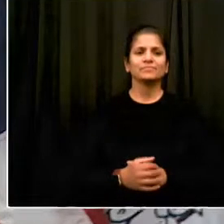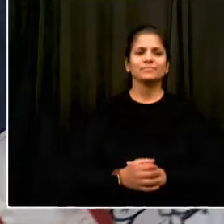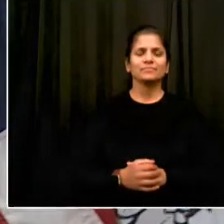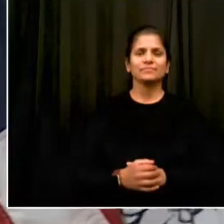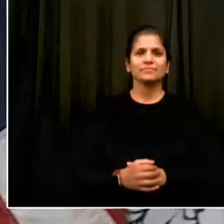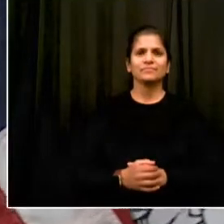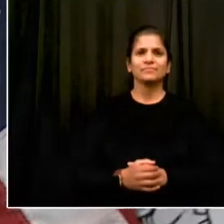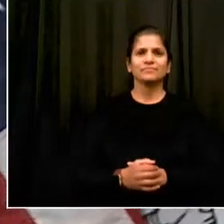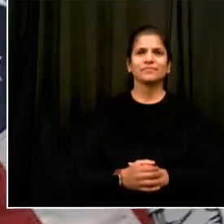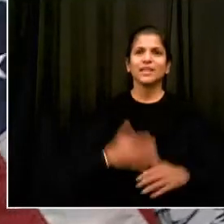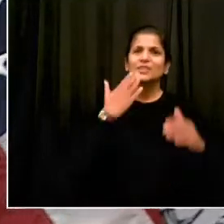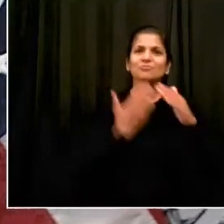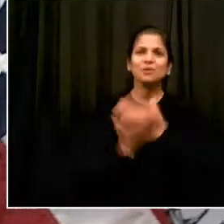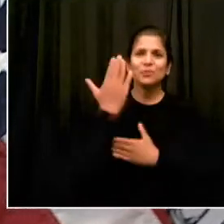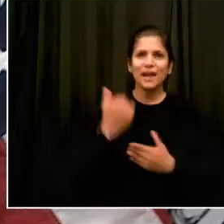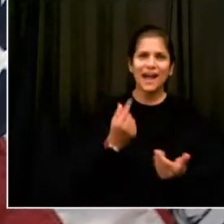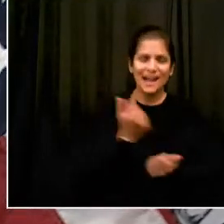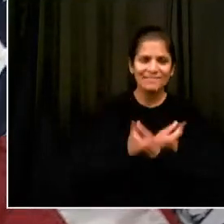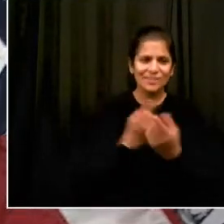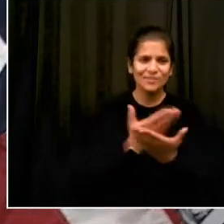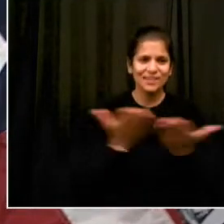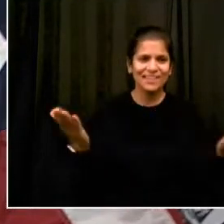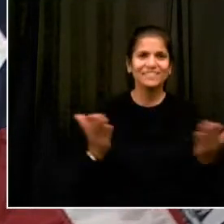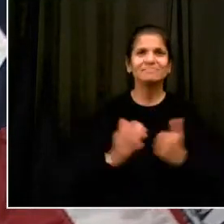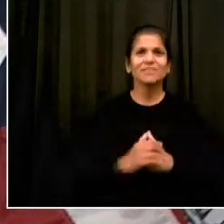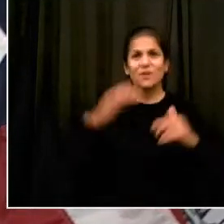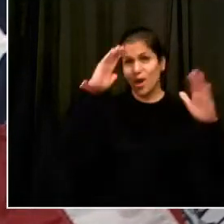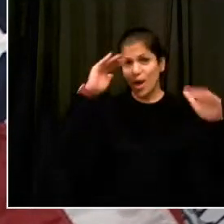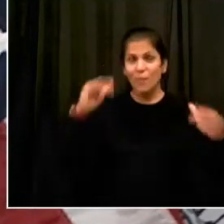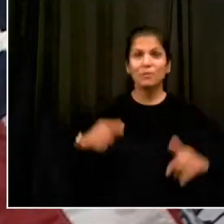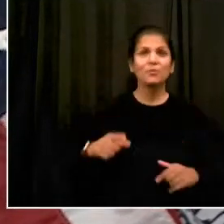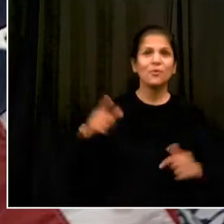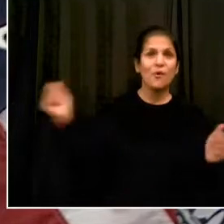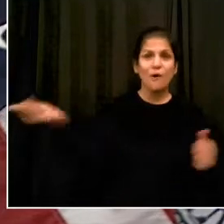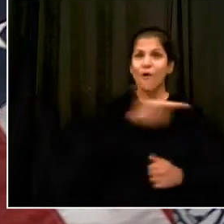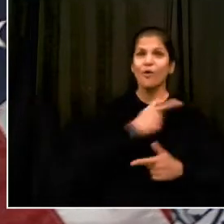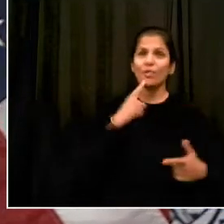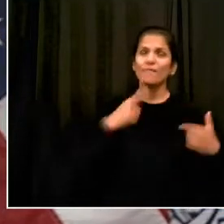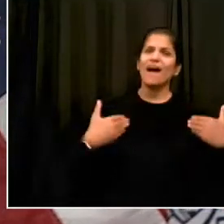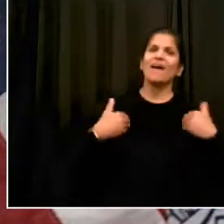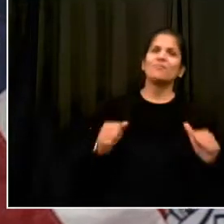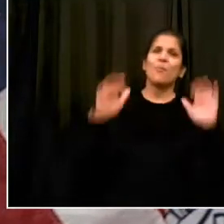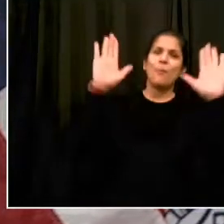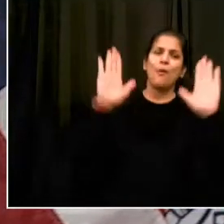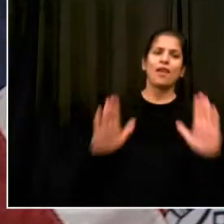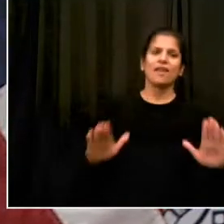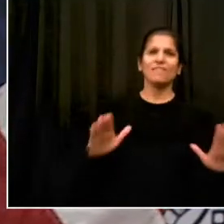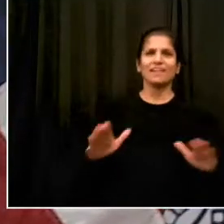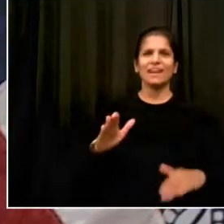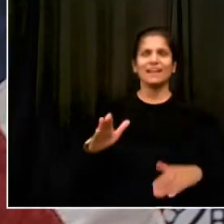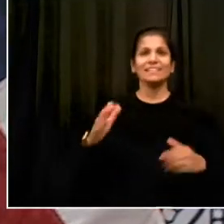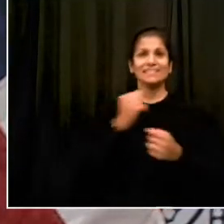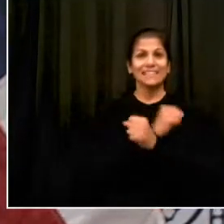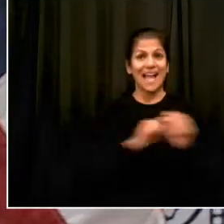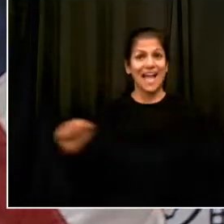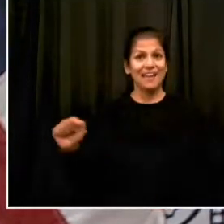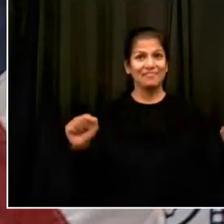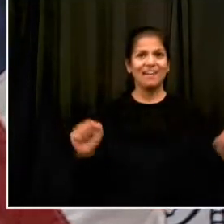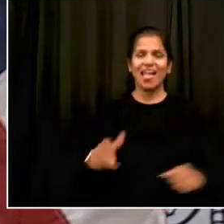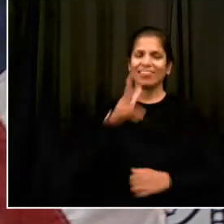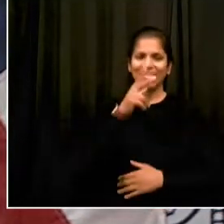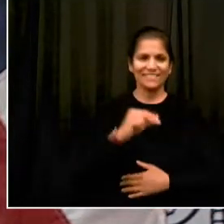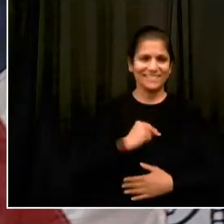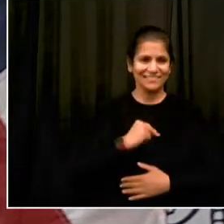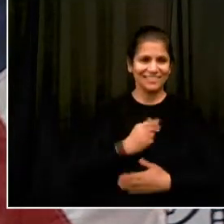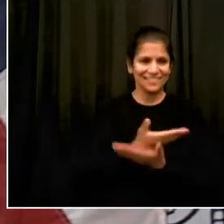Well, good morning, everybody. I hope everyone had joyous and safe Thanksgiving. And even though this